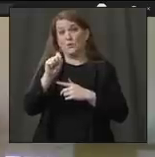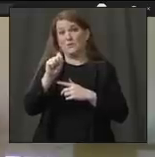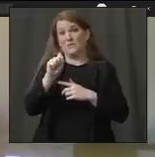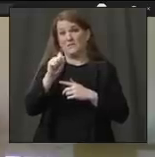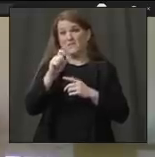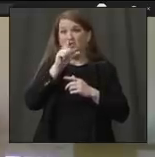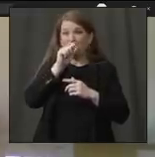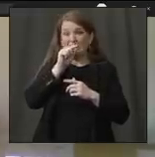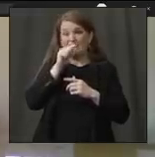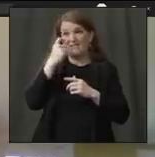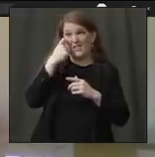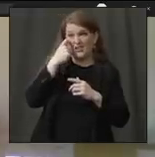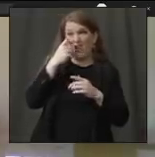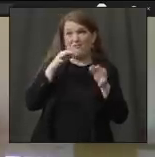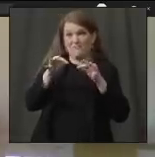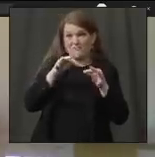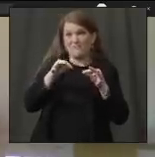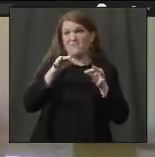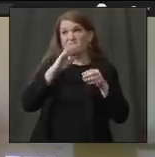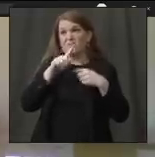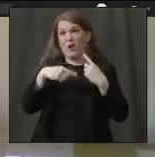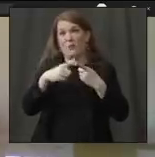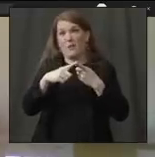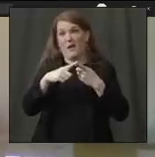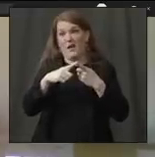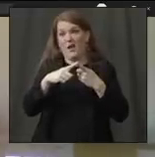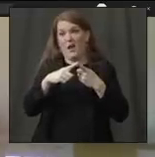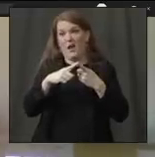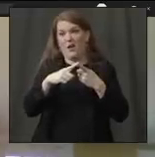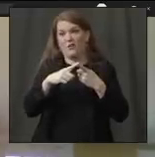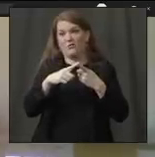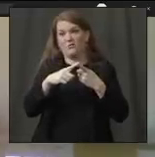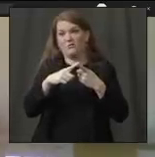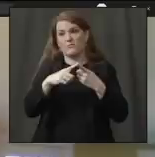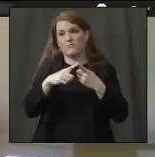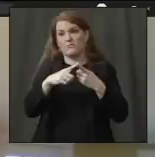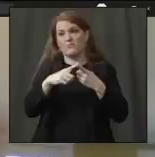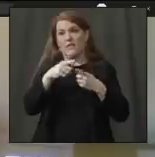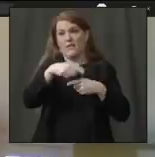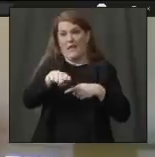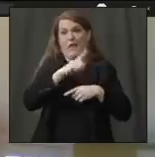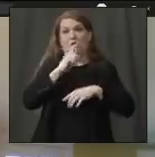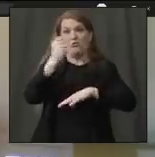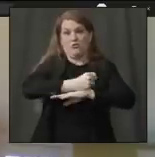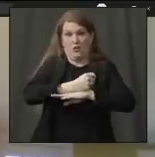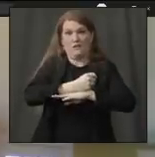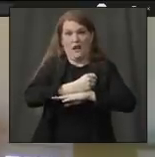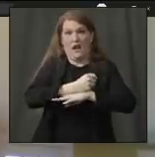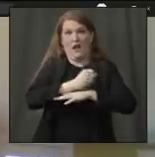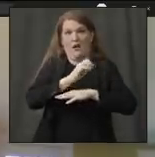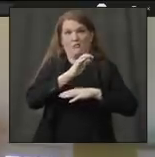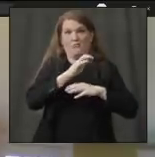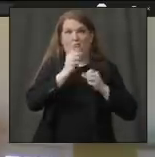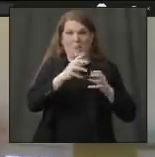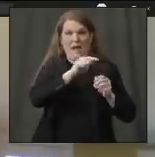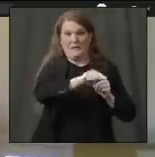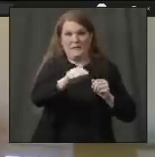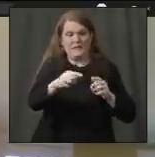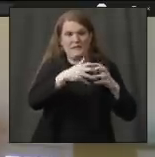on the proteins, the meat sides, have said that, given that they're shutting down plants